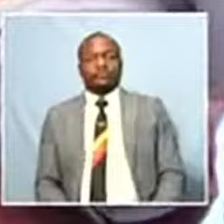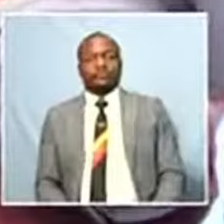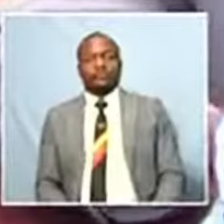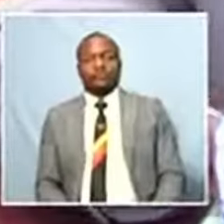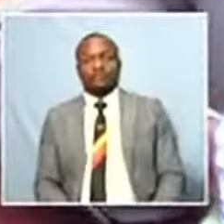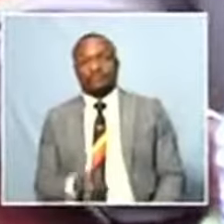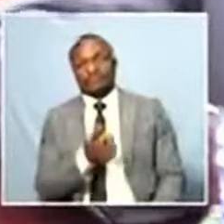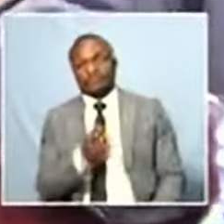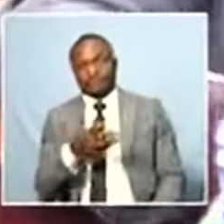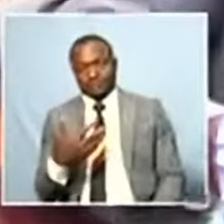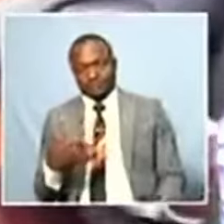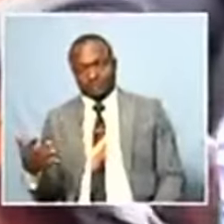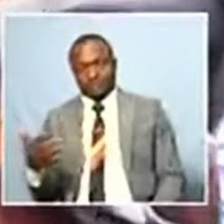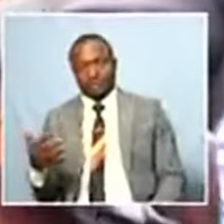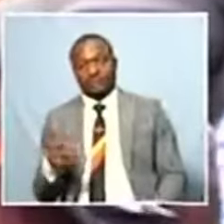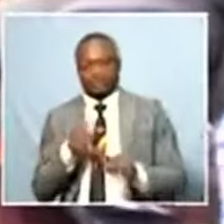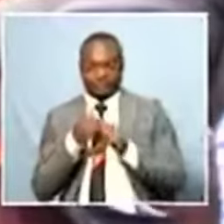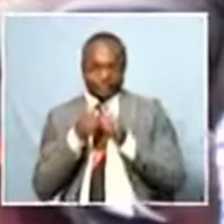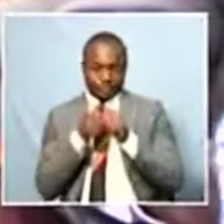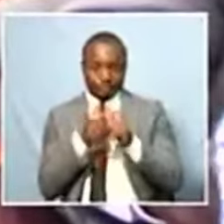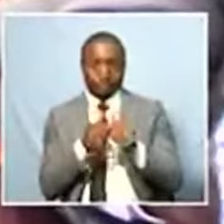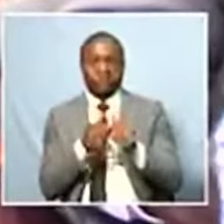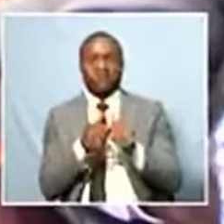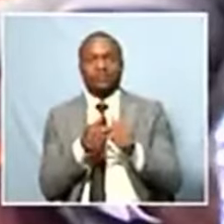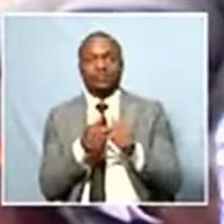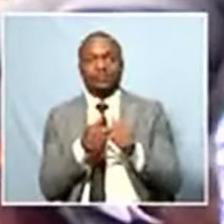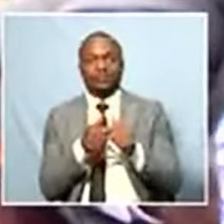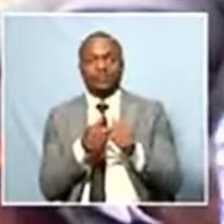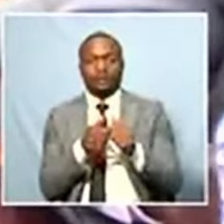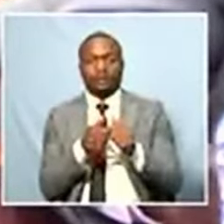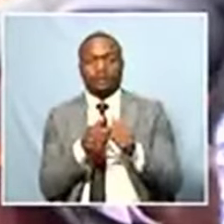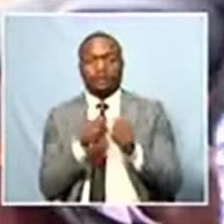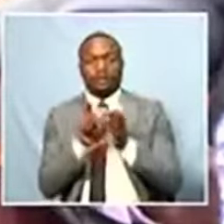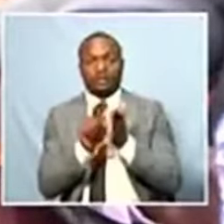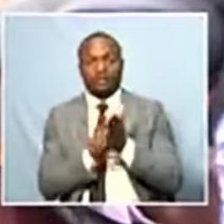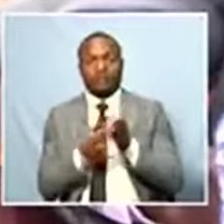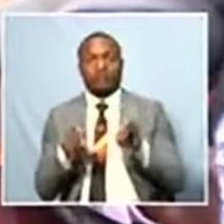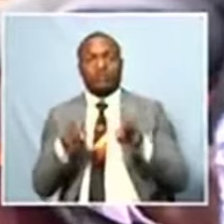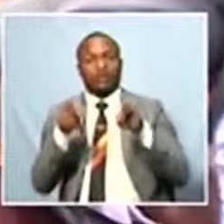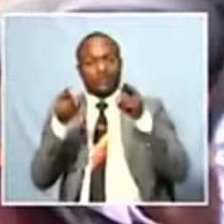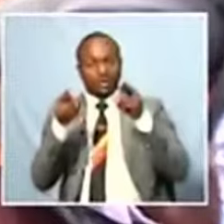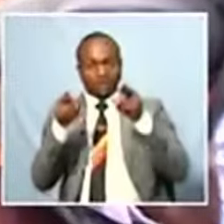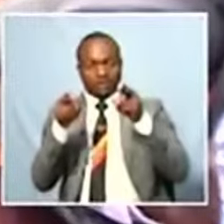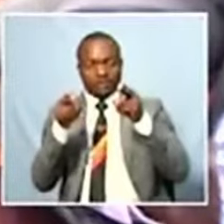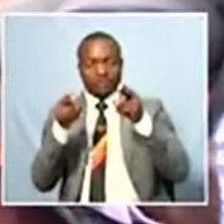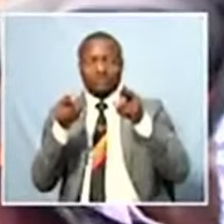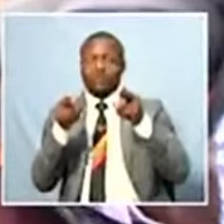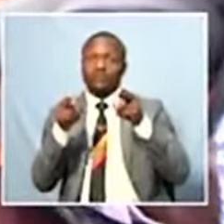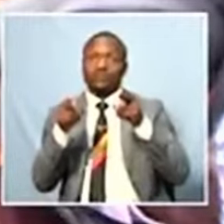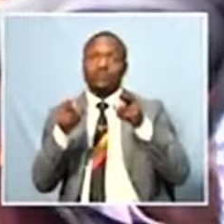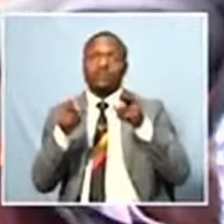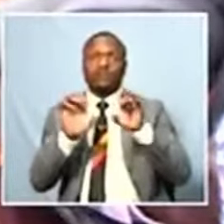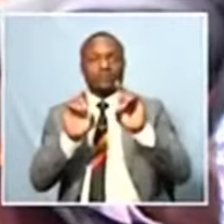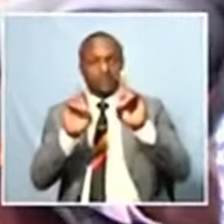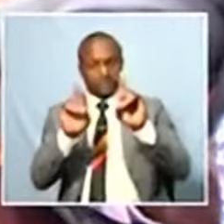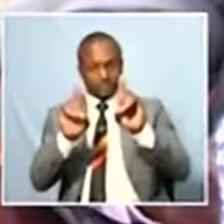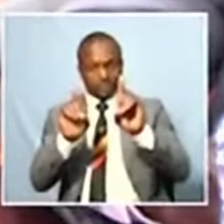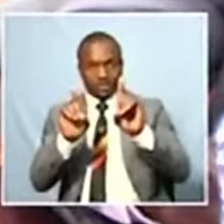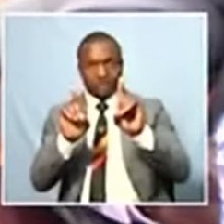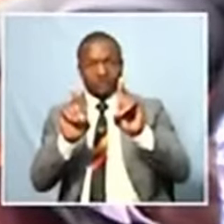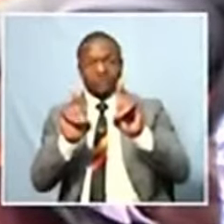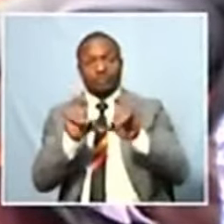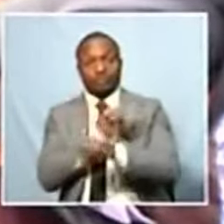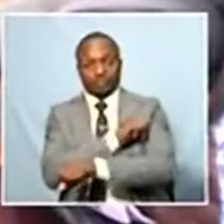The other aspect is compliance with the higher education reforms. Following the Higher Education